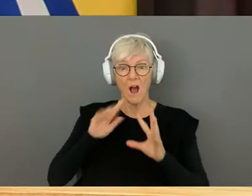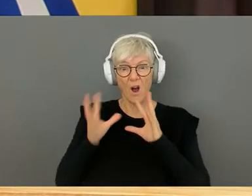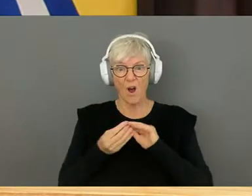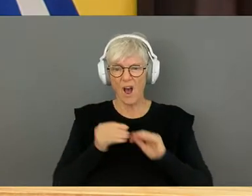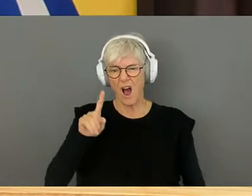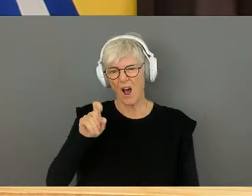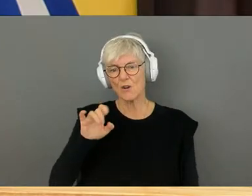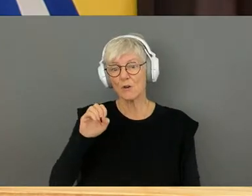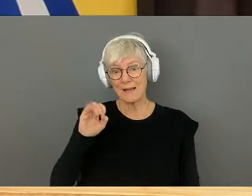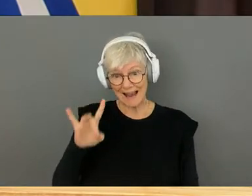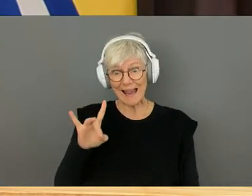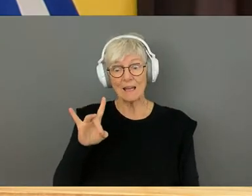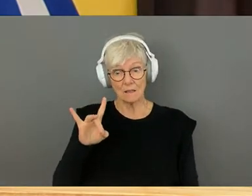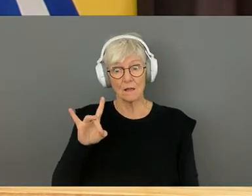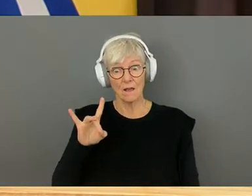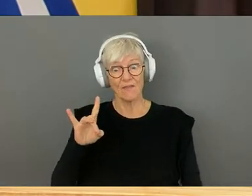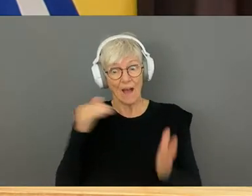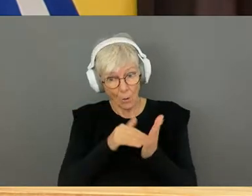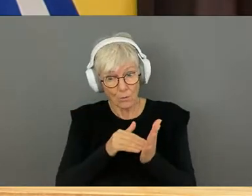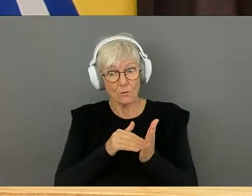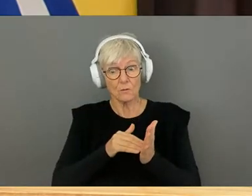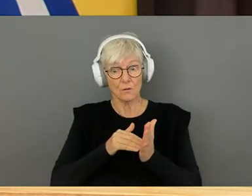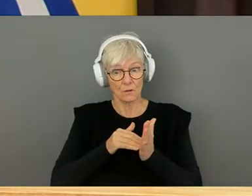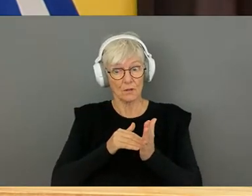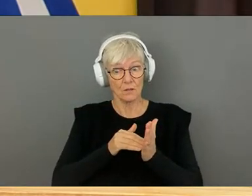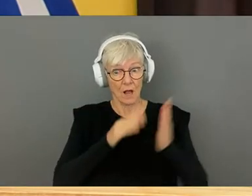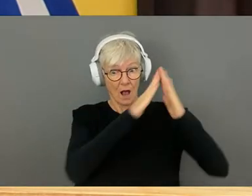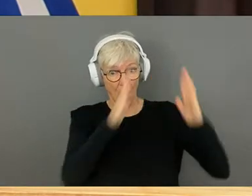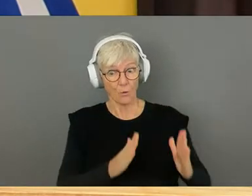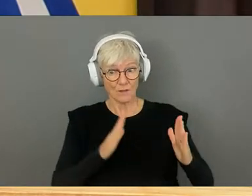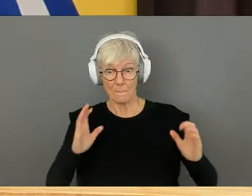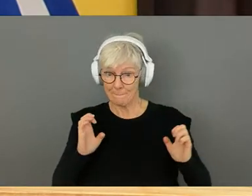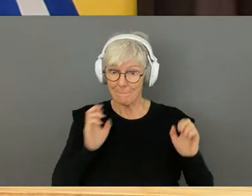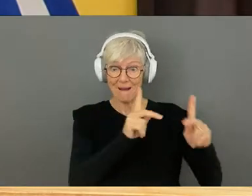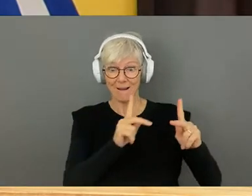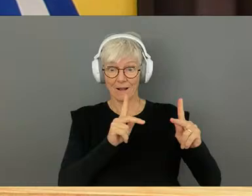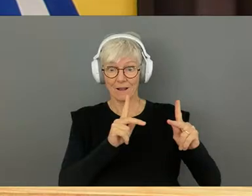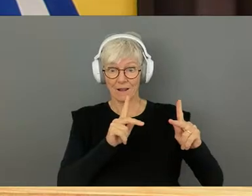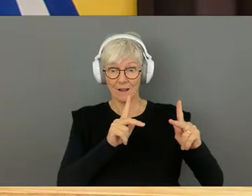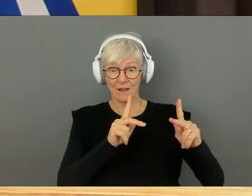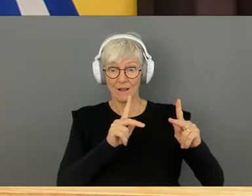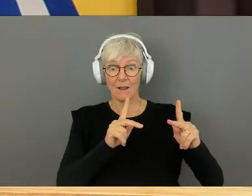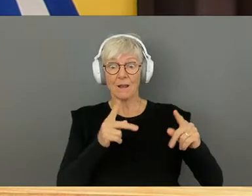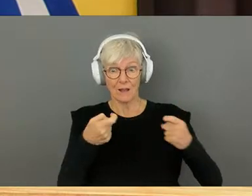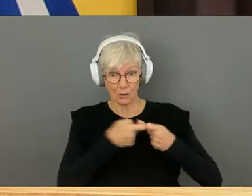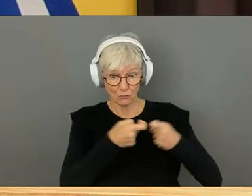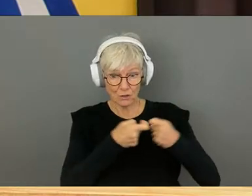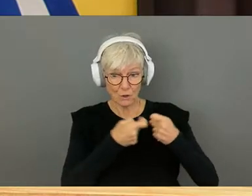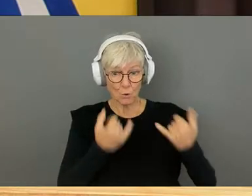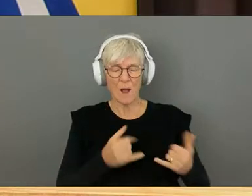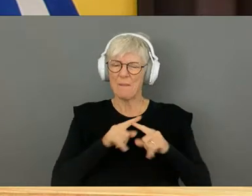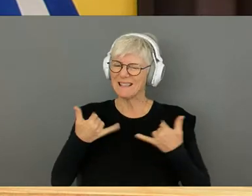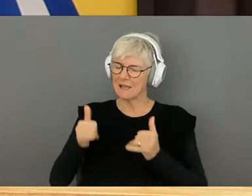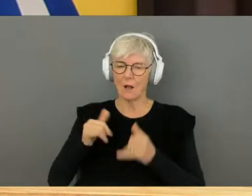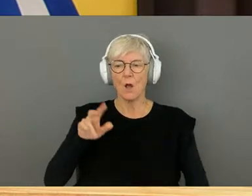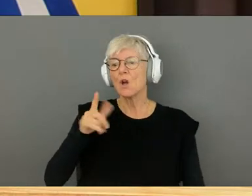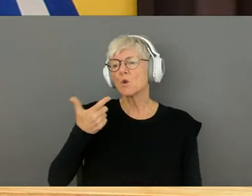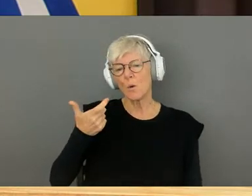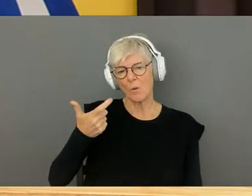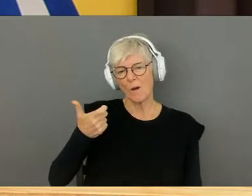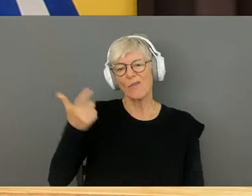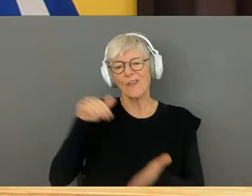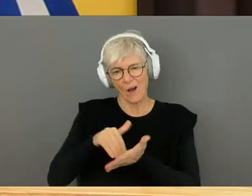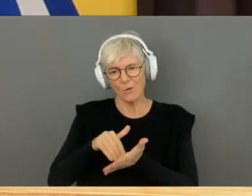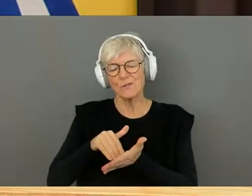date. However, there's still a lot of work to do. As of 2 p.m. today, approximately 21,000 customers remain